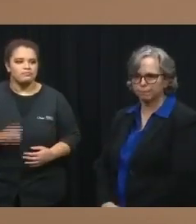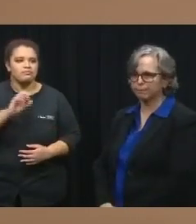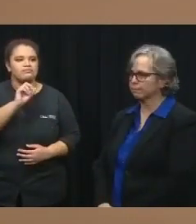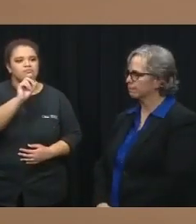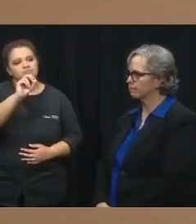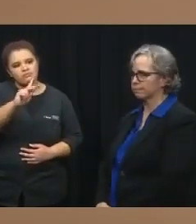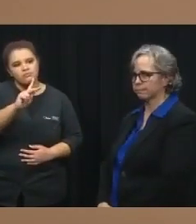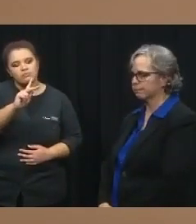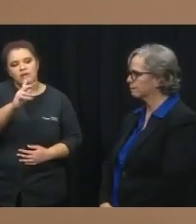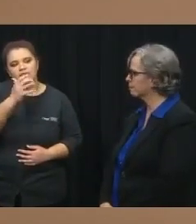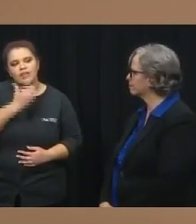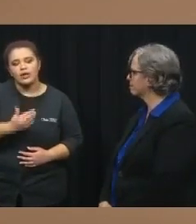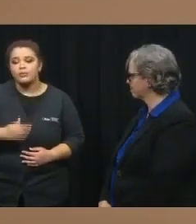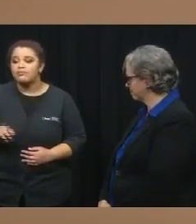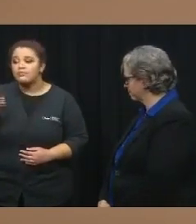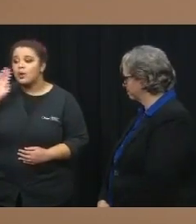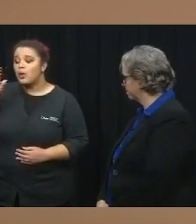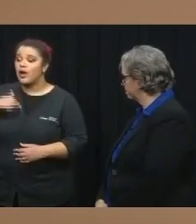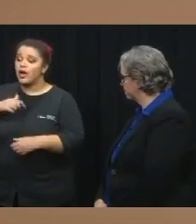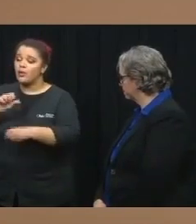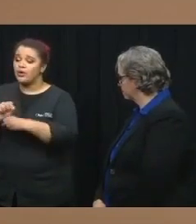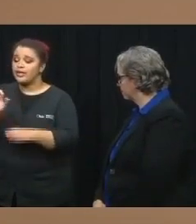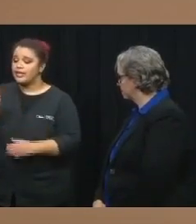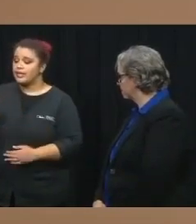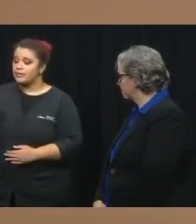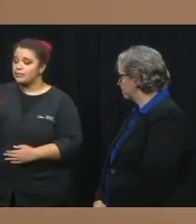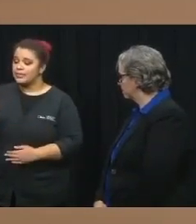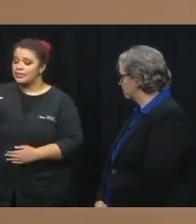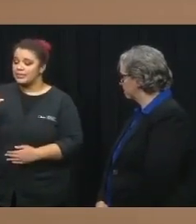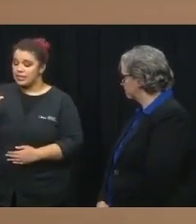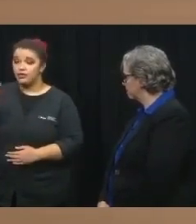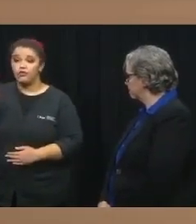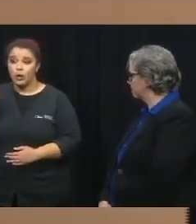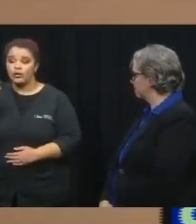Adrienne Robbins, NBC4, and my question is for the Lieutenant Governor.